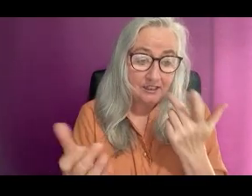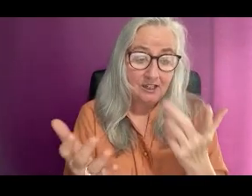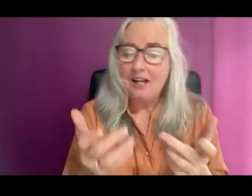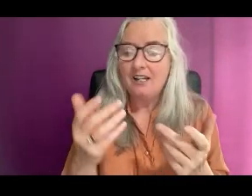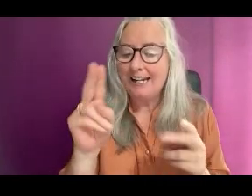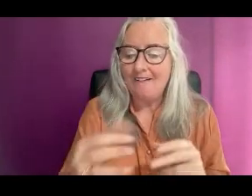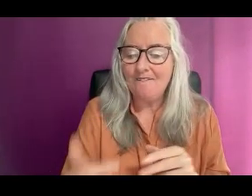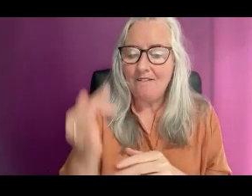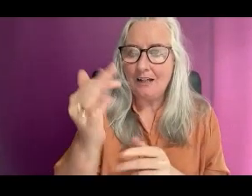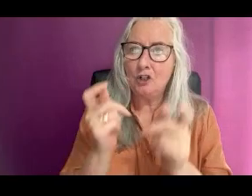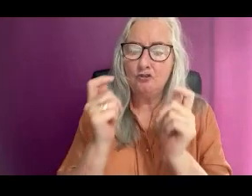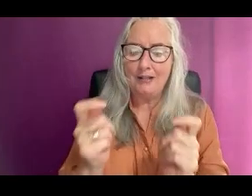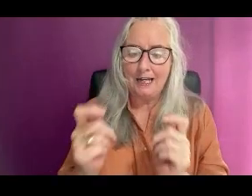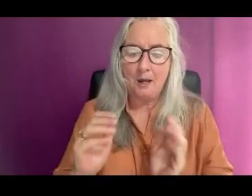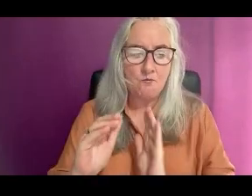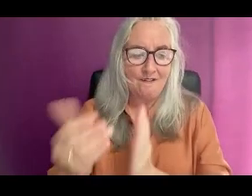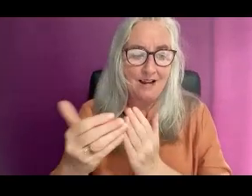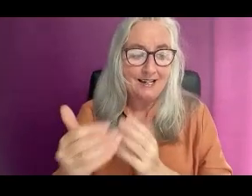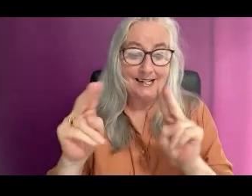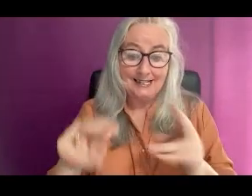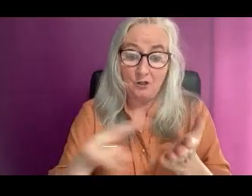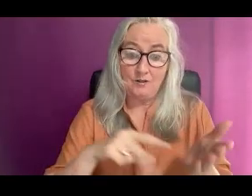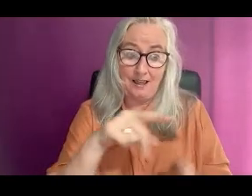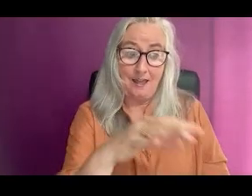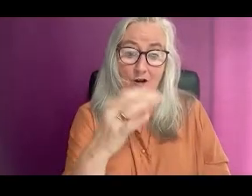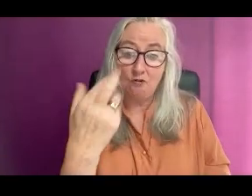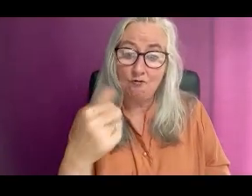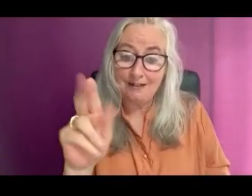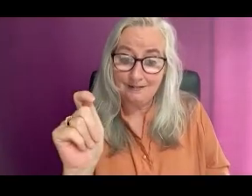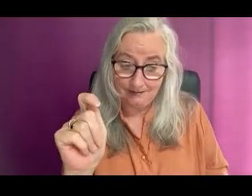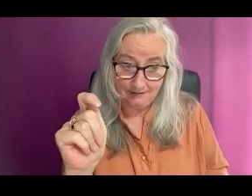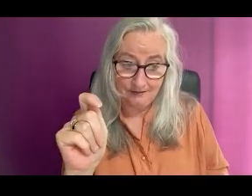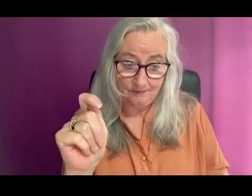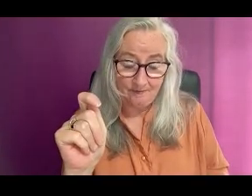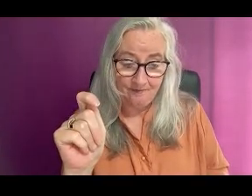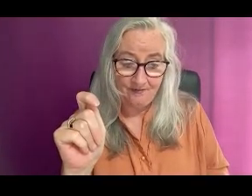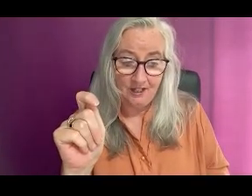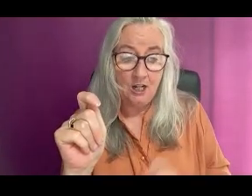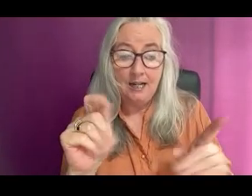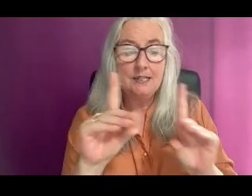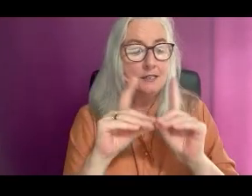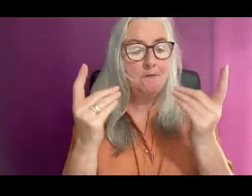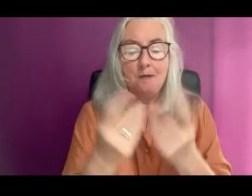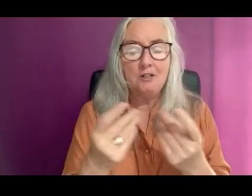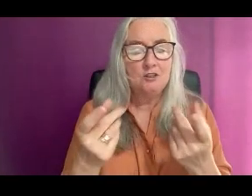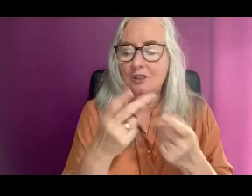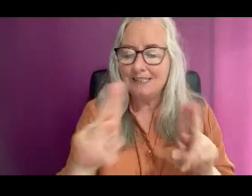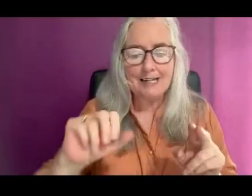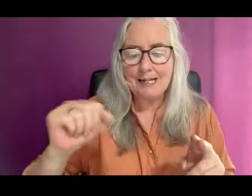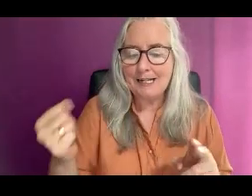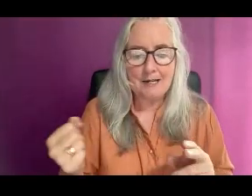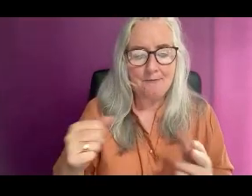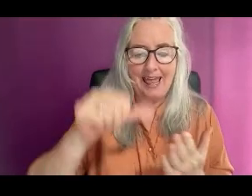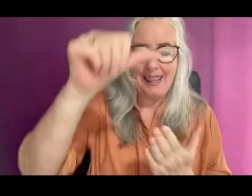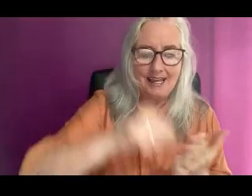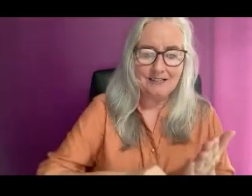providers that can avail of this grant. I should just say that the department does not maintain a list of its own approved